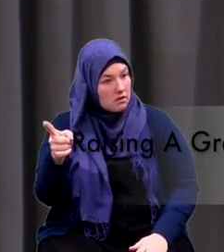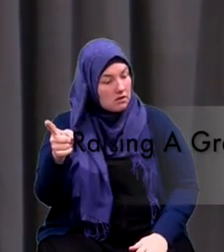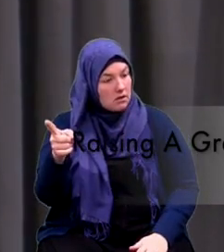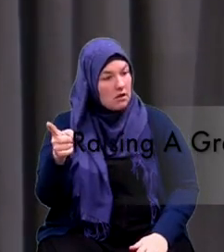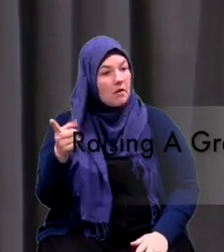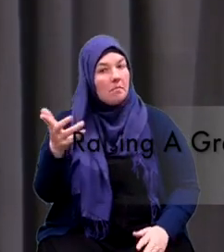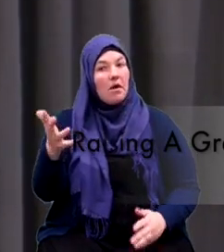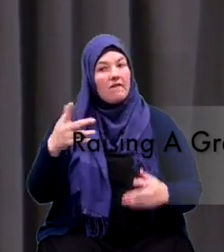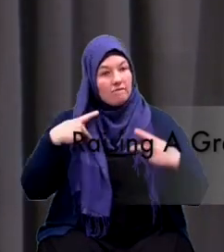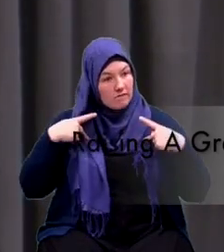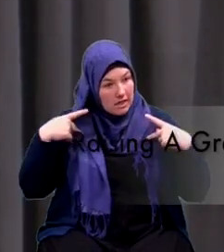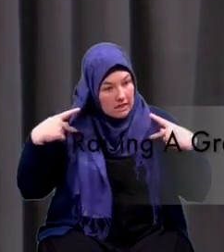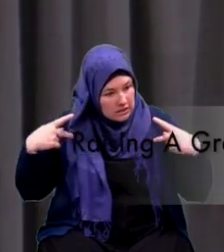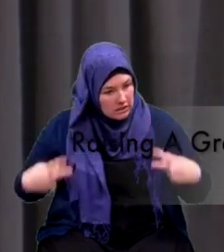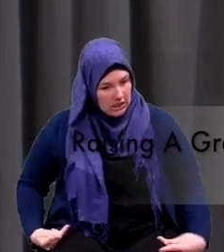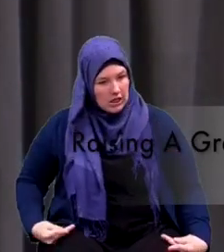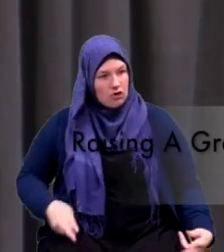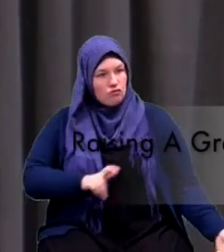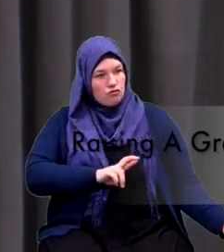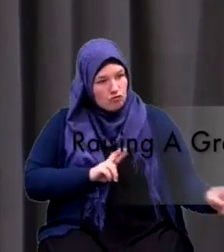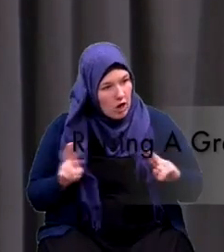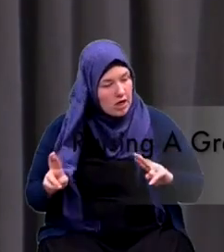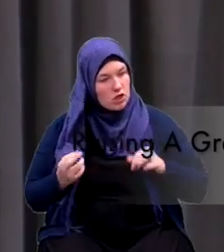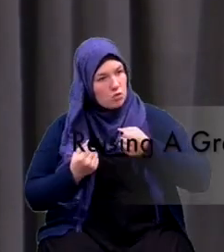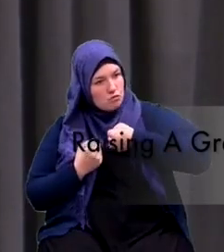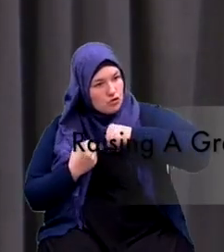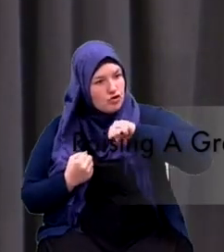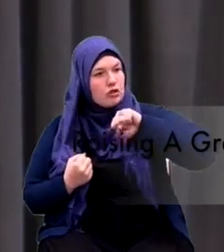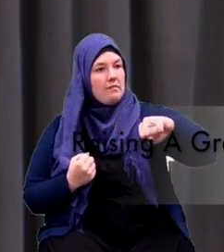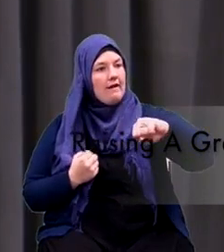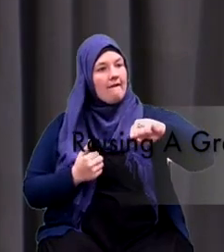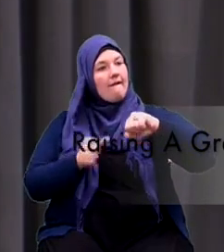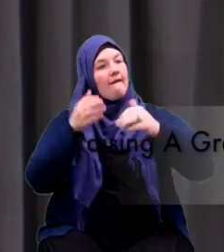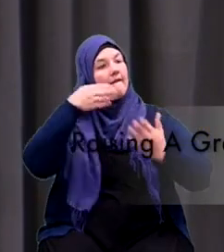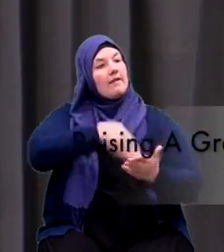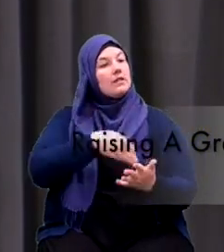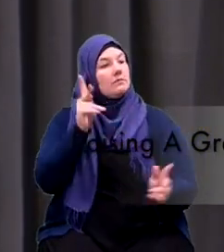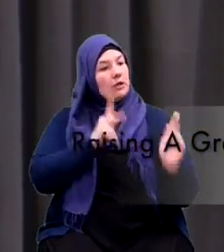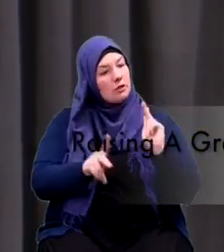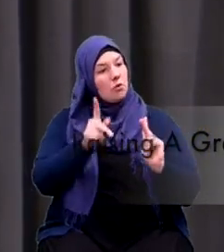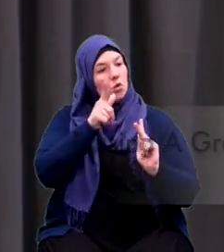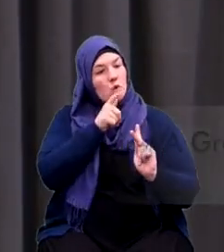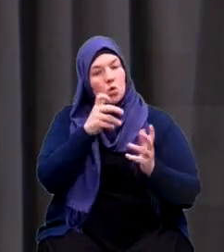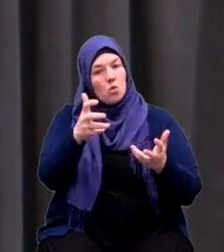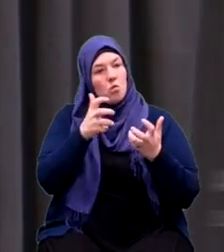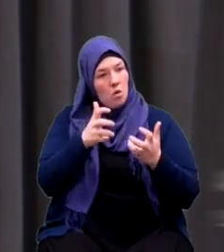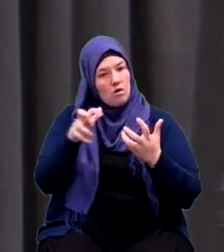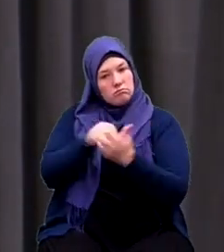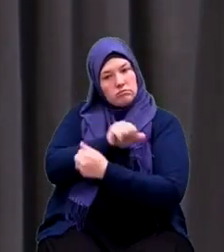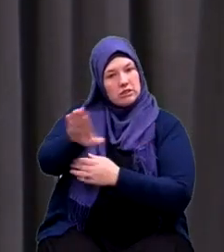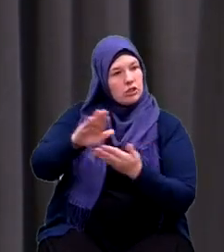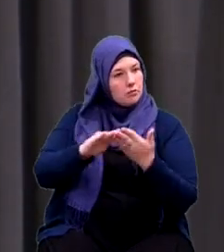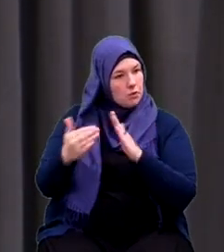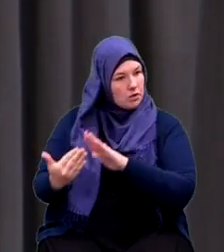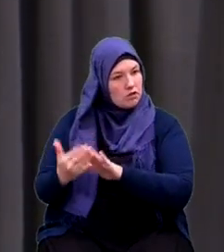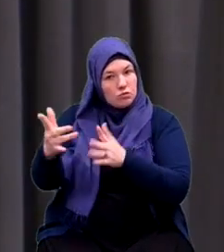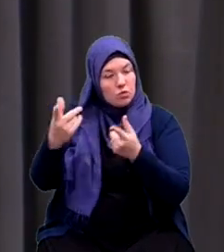him to be physically ready to push back against those who want to decimate his